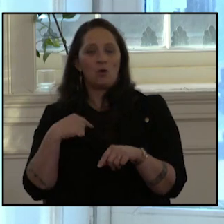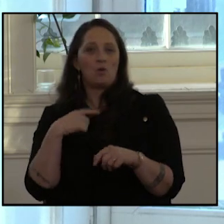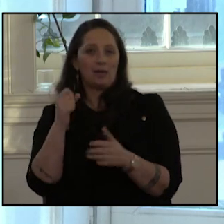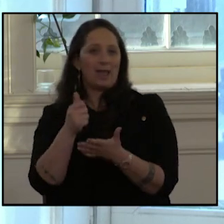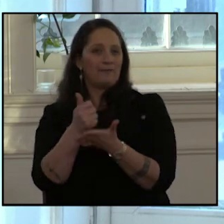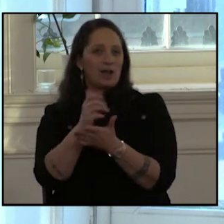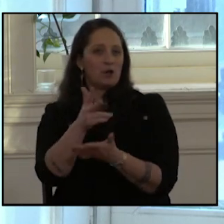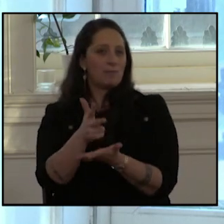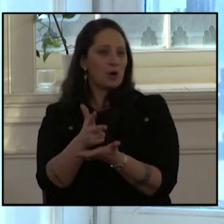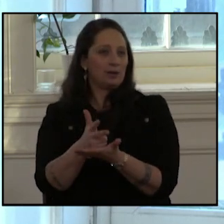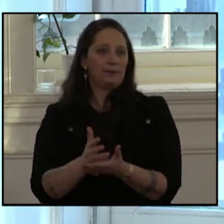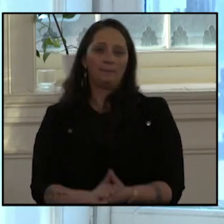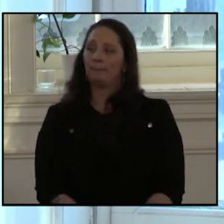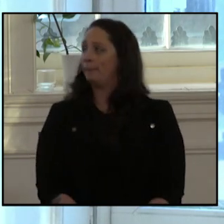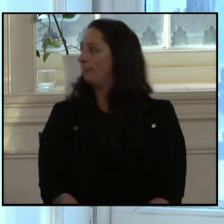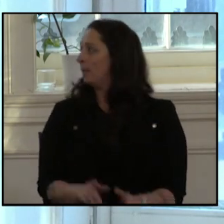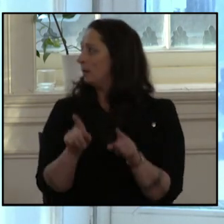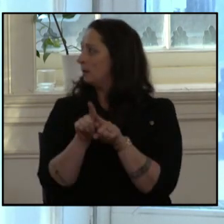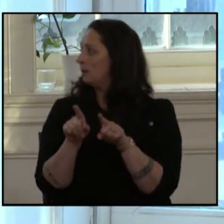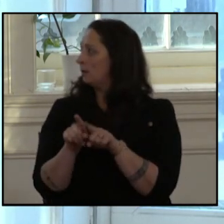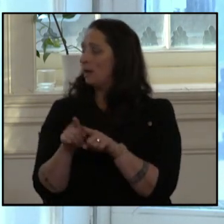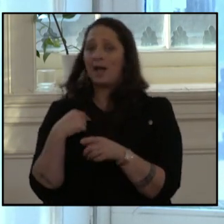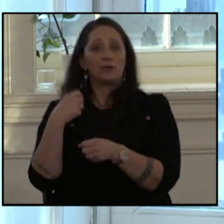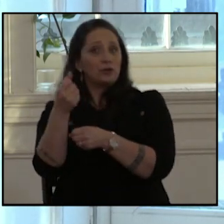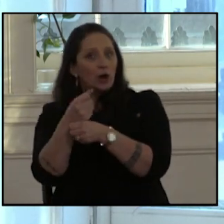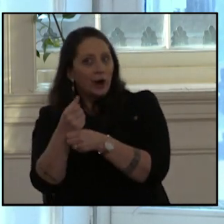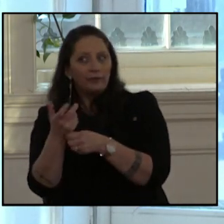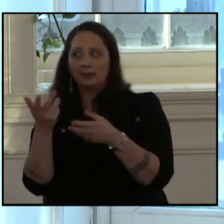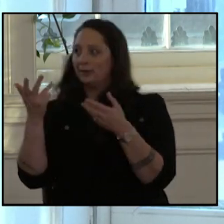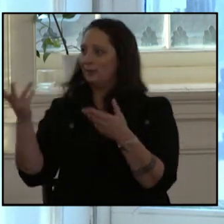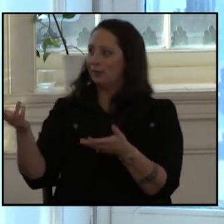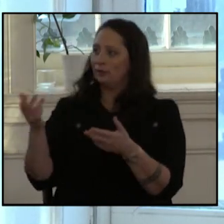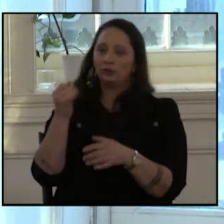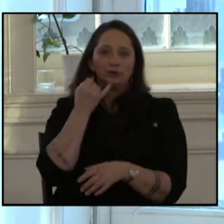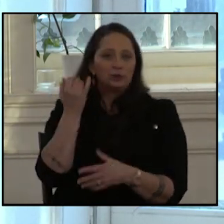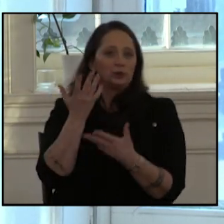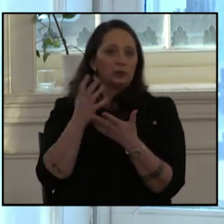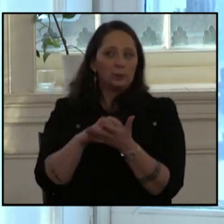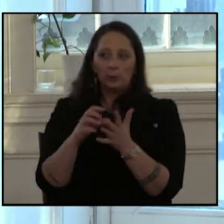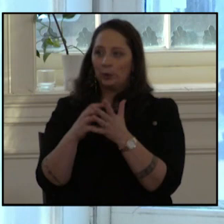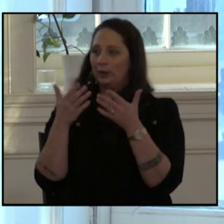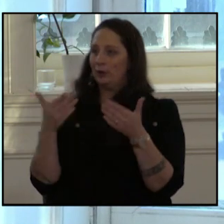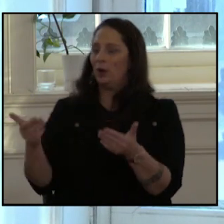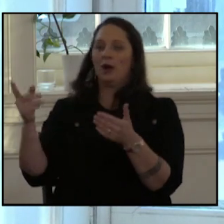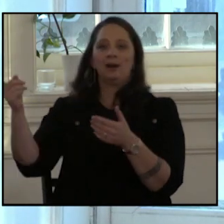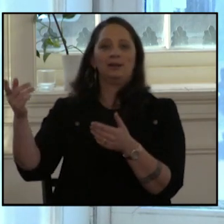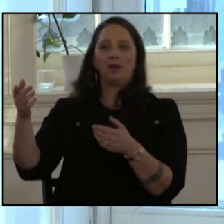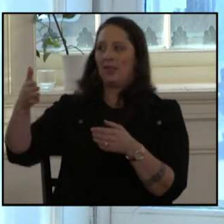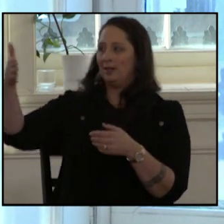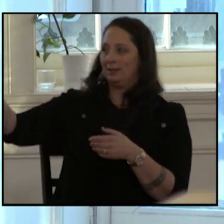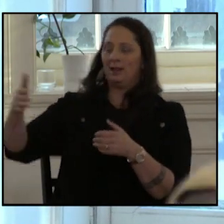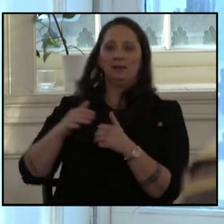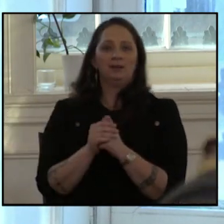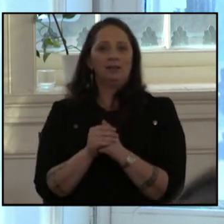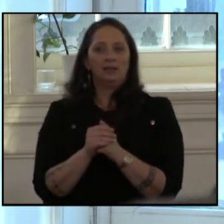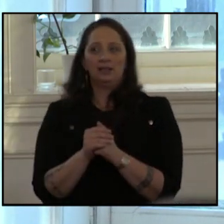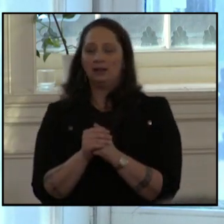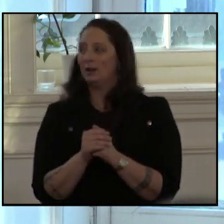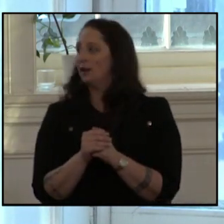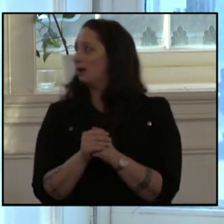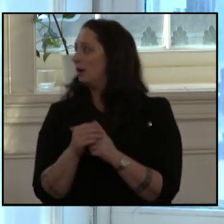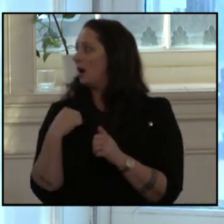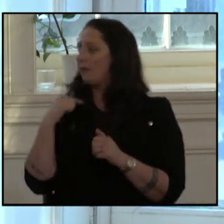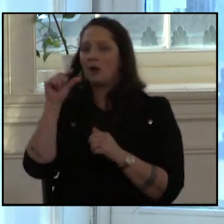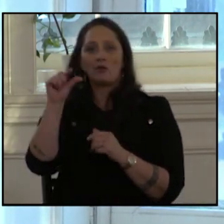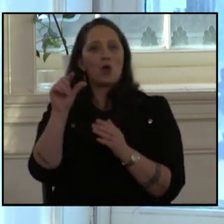can validate your parking. Also, there is coffee and juice and cookies over here on the side. And there is a